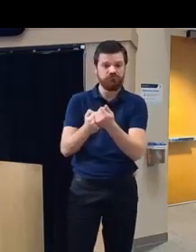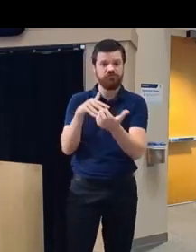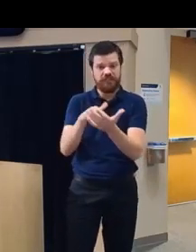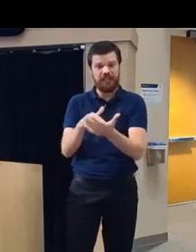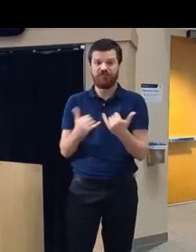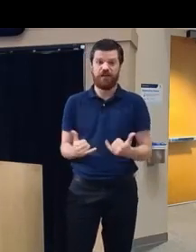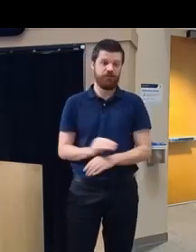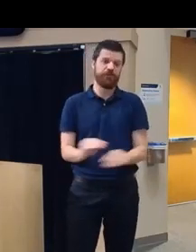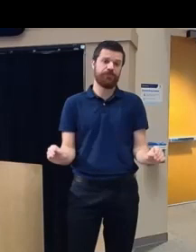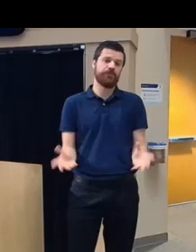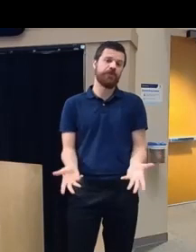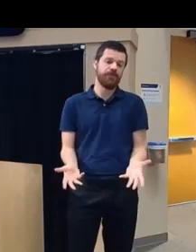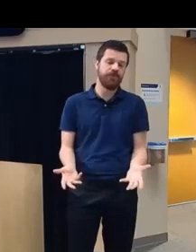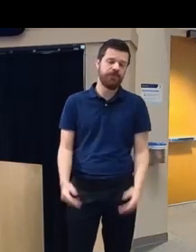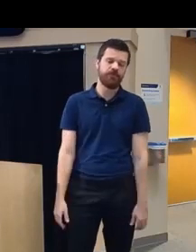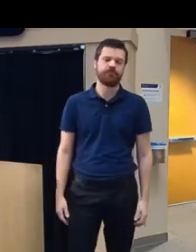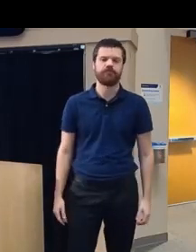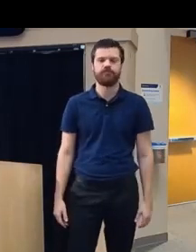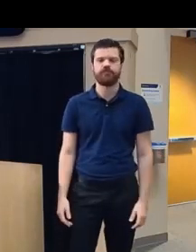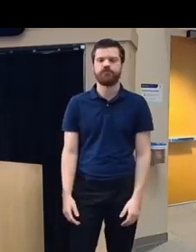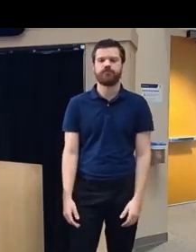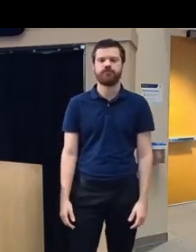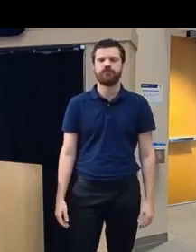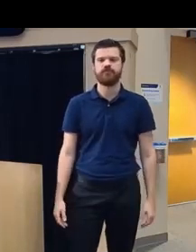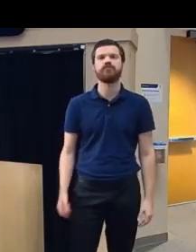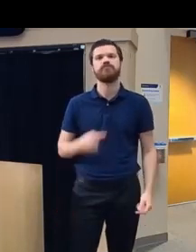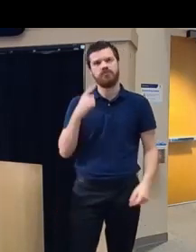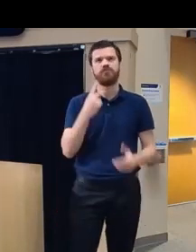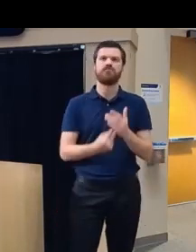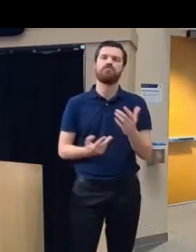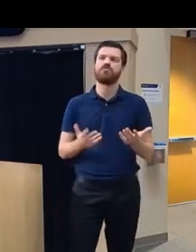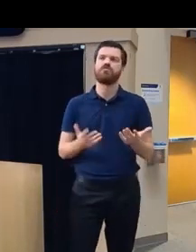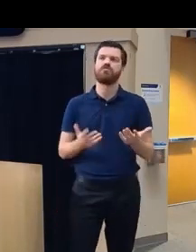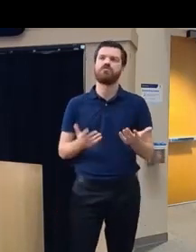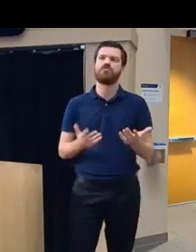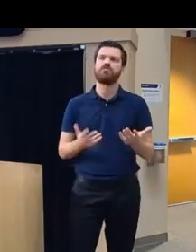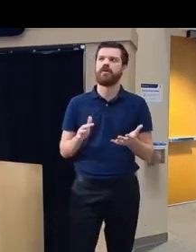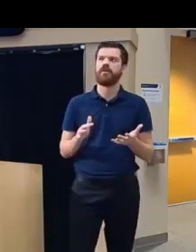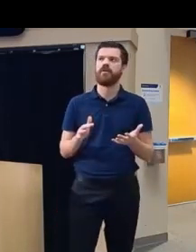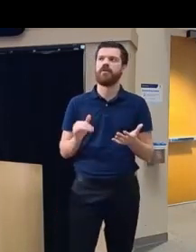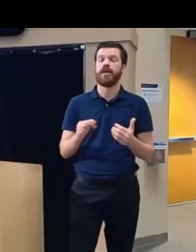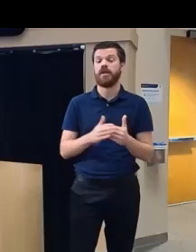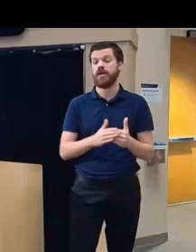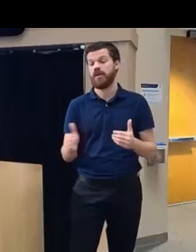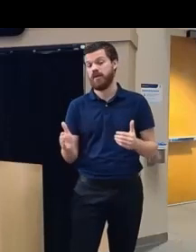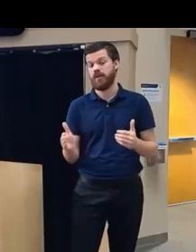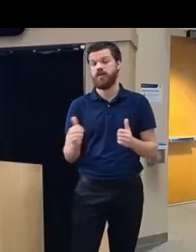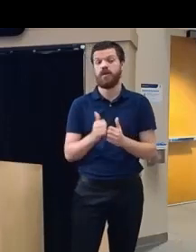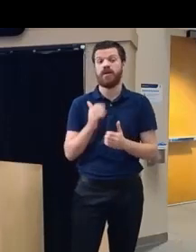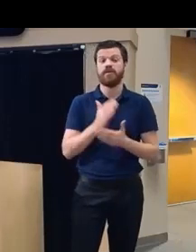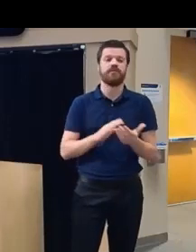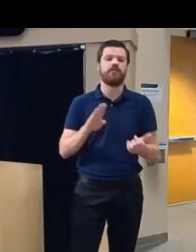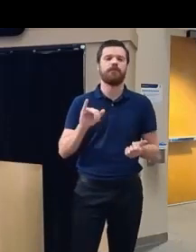not exist. And I think both kind of, I mean, I think to move ahead with kind of some of